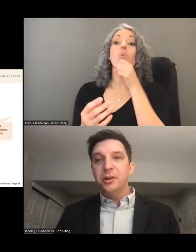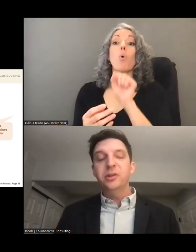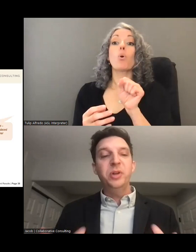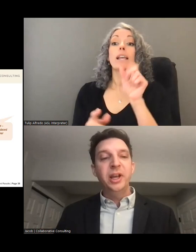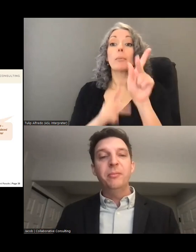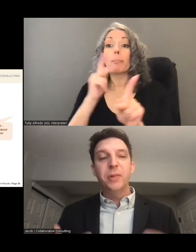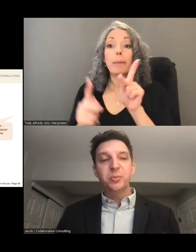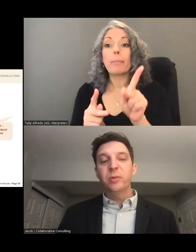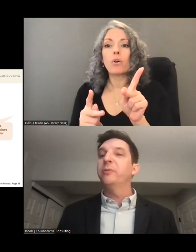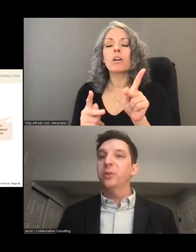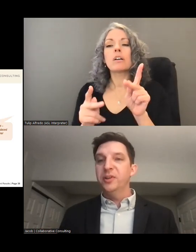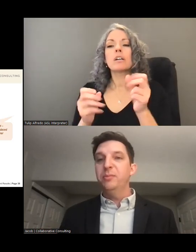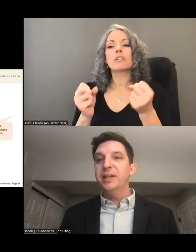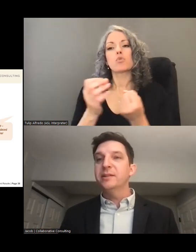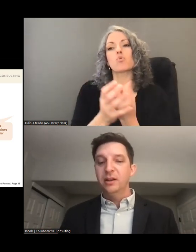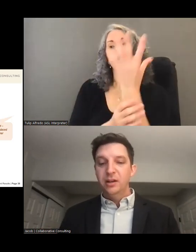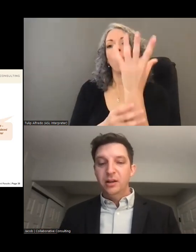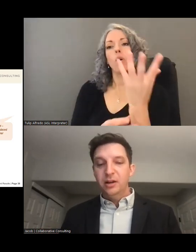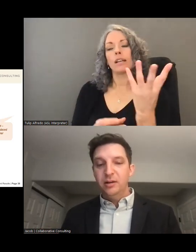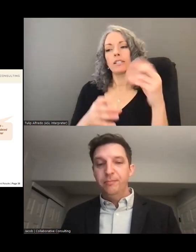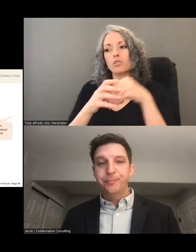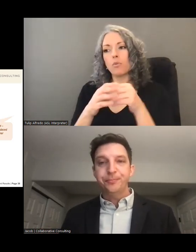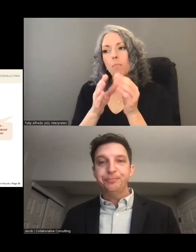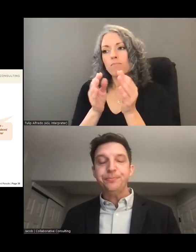into also being much more performance-based.